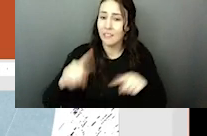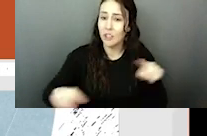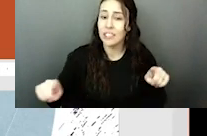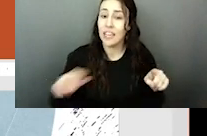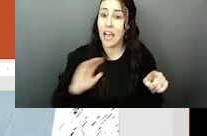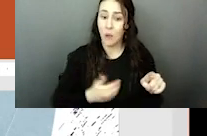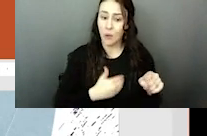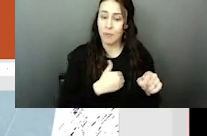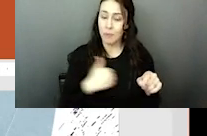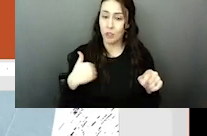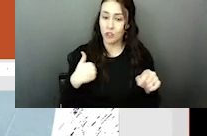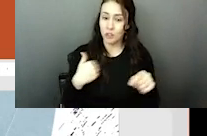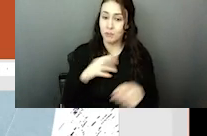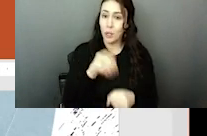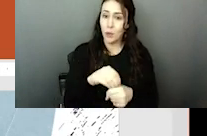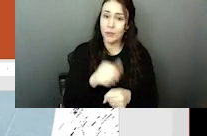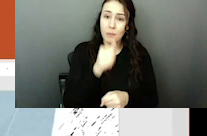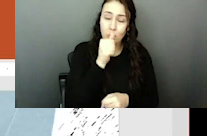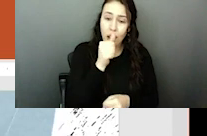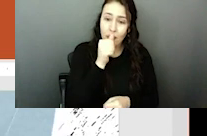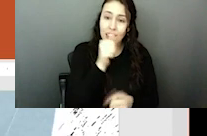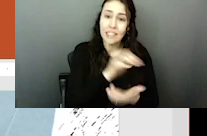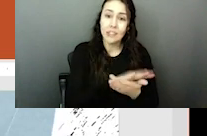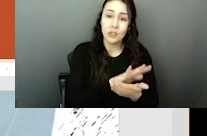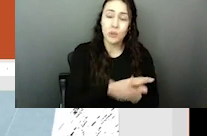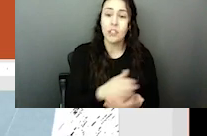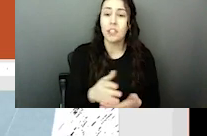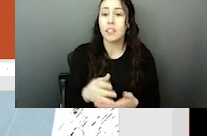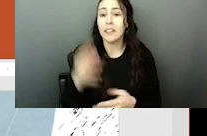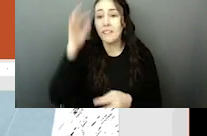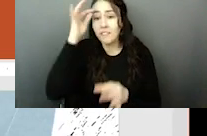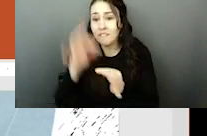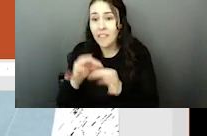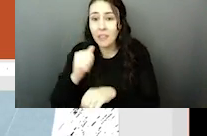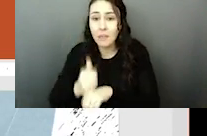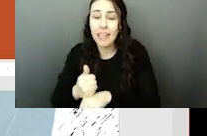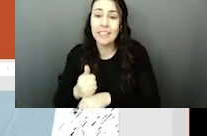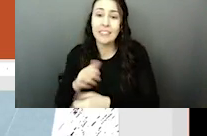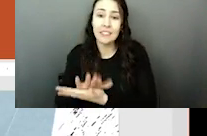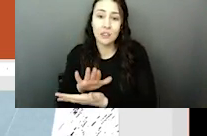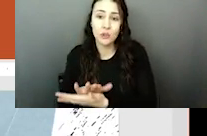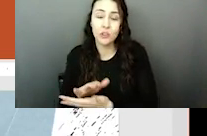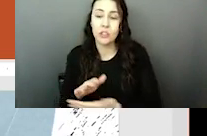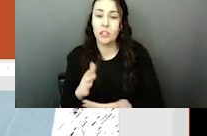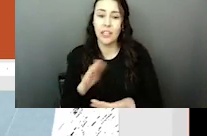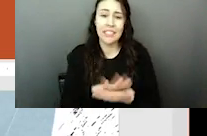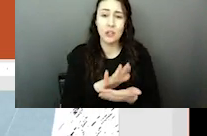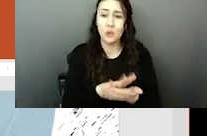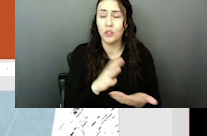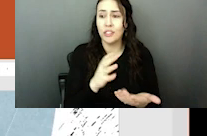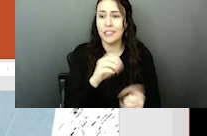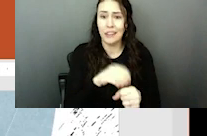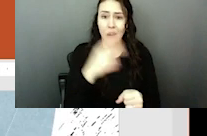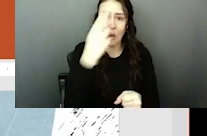membership includes private institutions, faith-based institutions, institutions in Hawaii and the